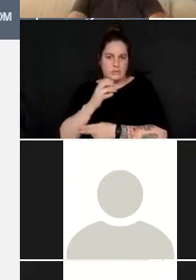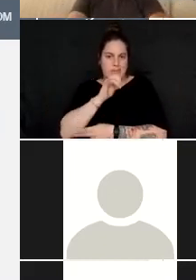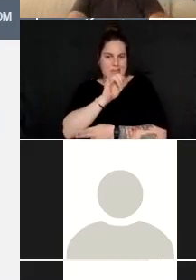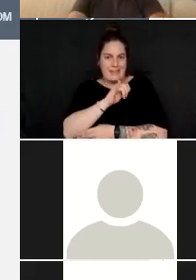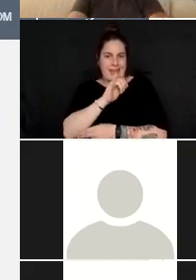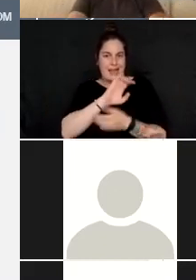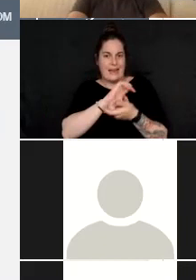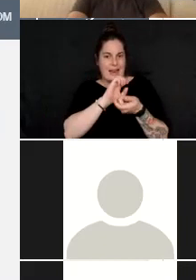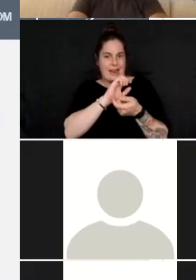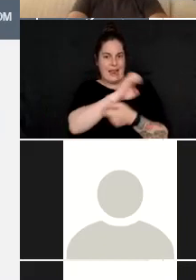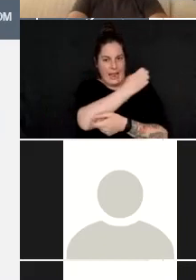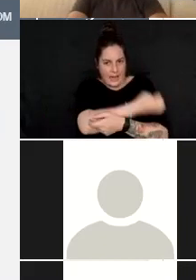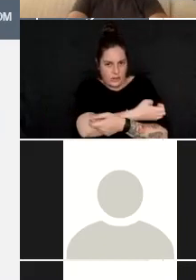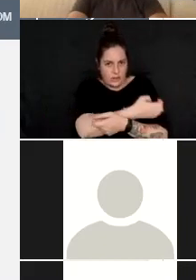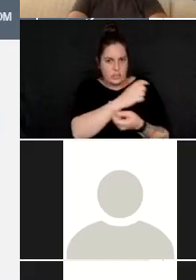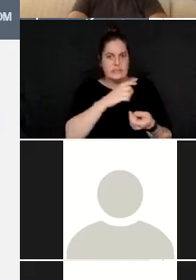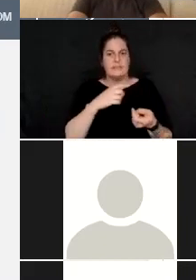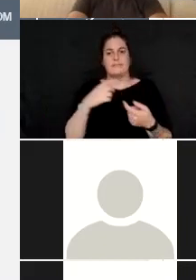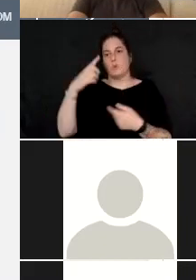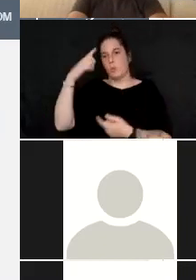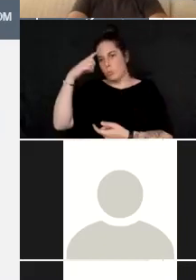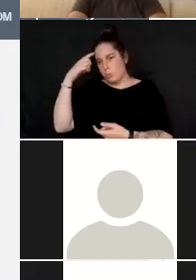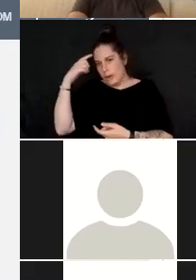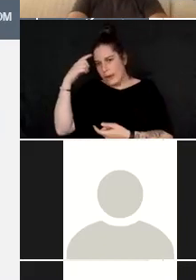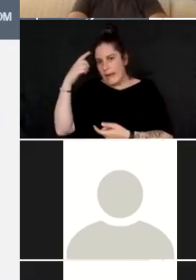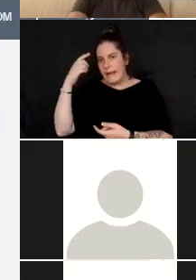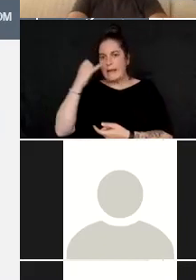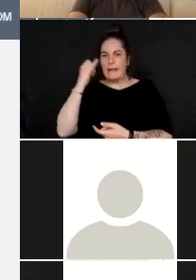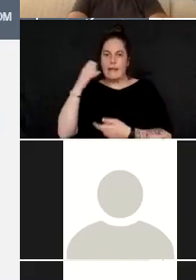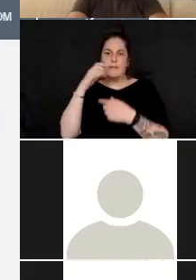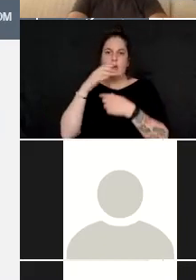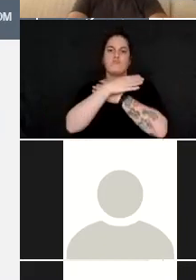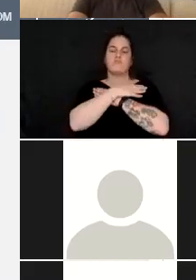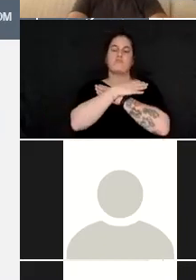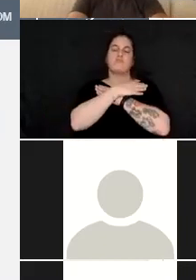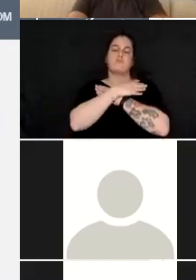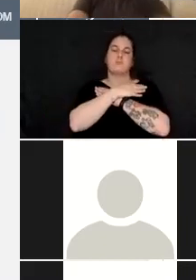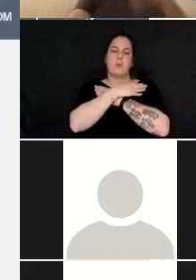consumed, for example, when the brain is at rest. And